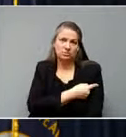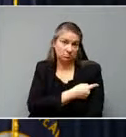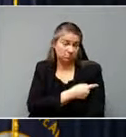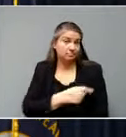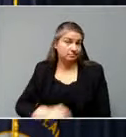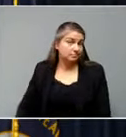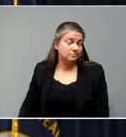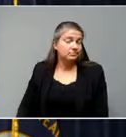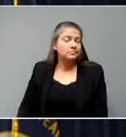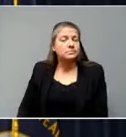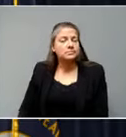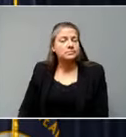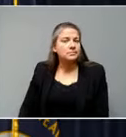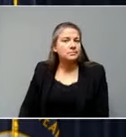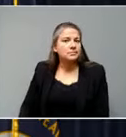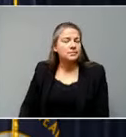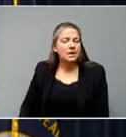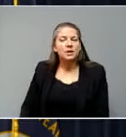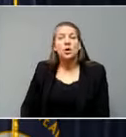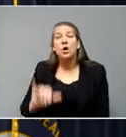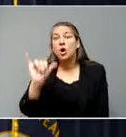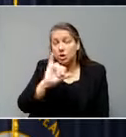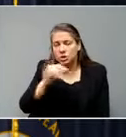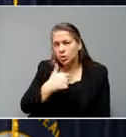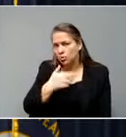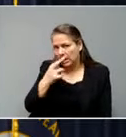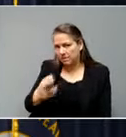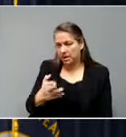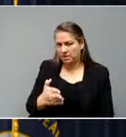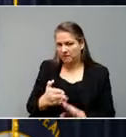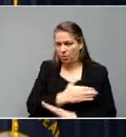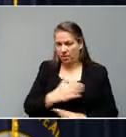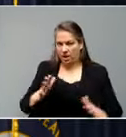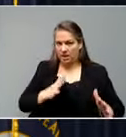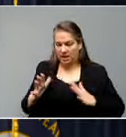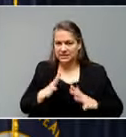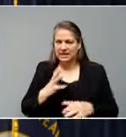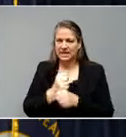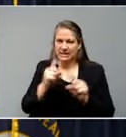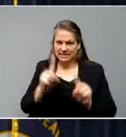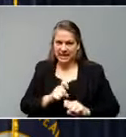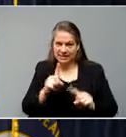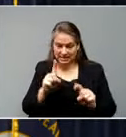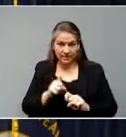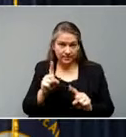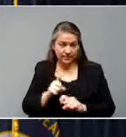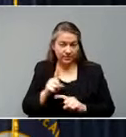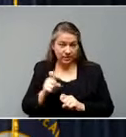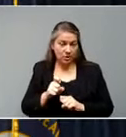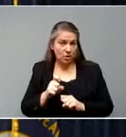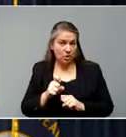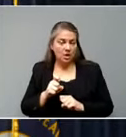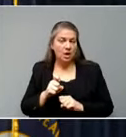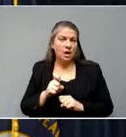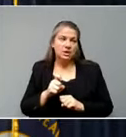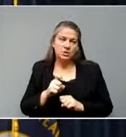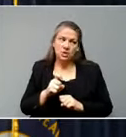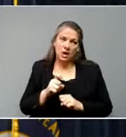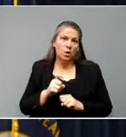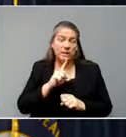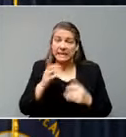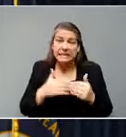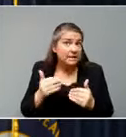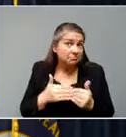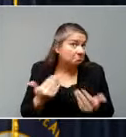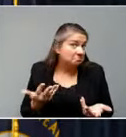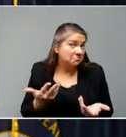I'd also recommend before the holidays, getting tested close to it. It's really easy. You can go in and then